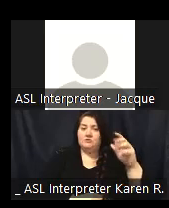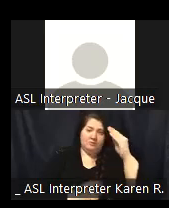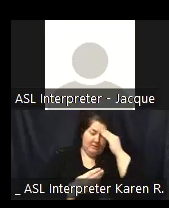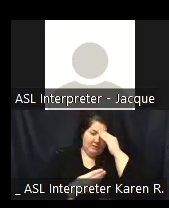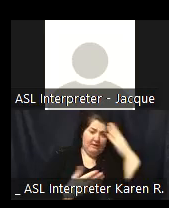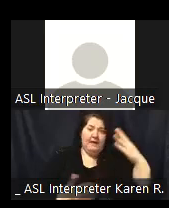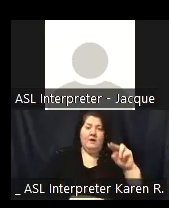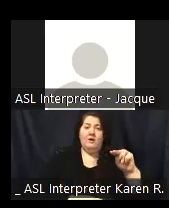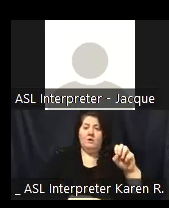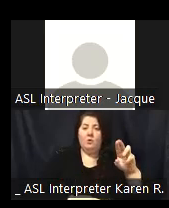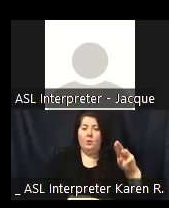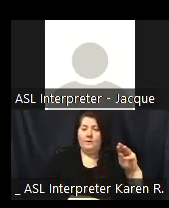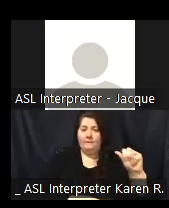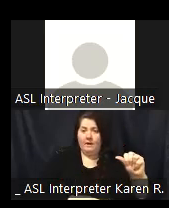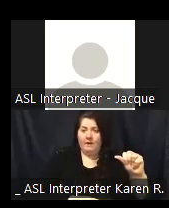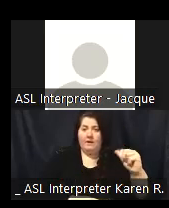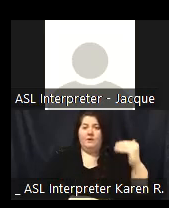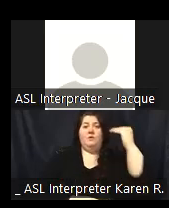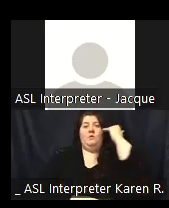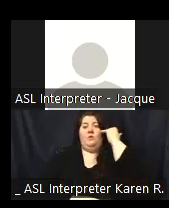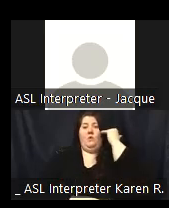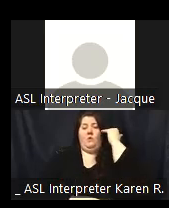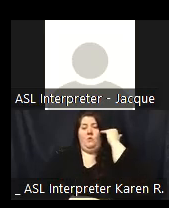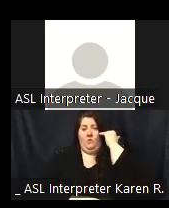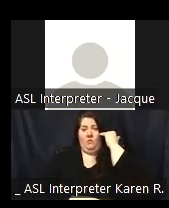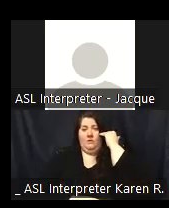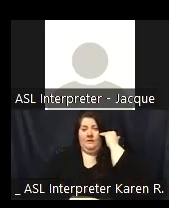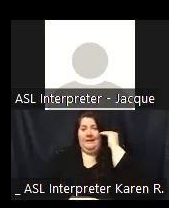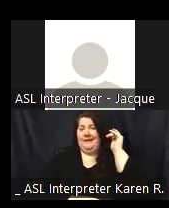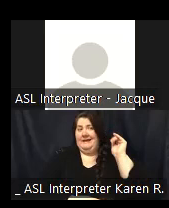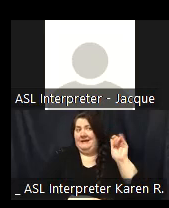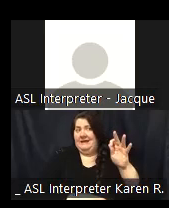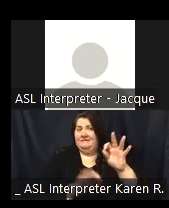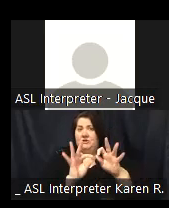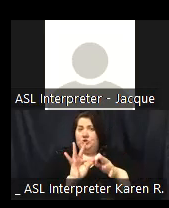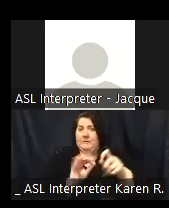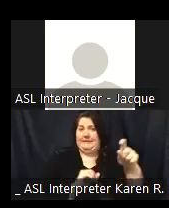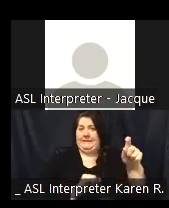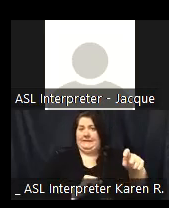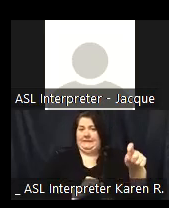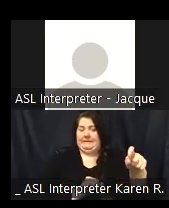Norma know if an interpreter is needed